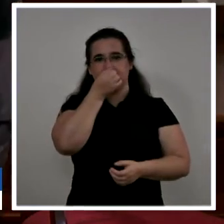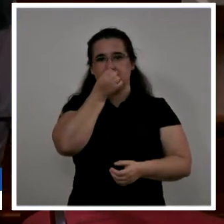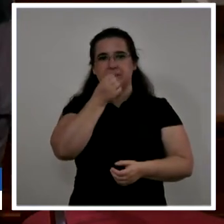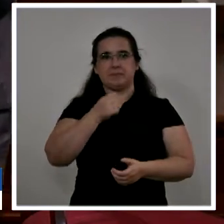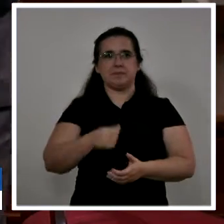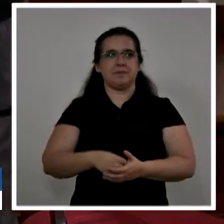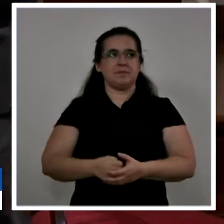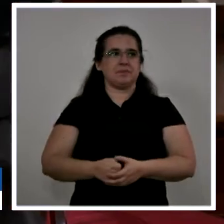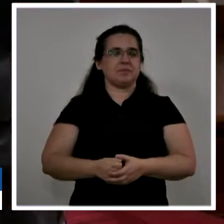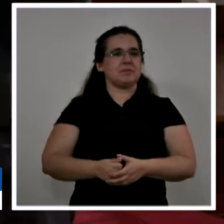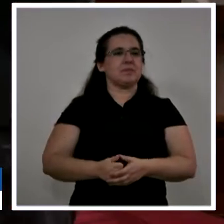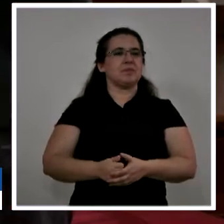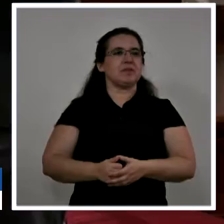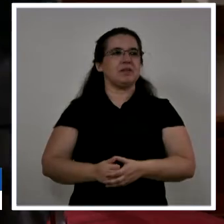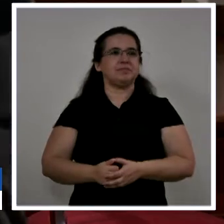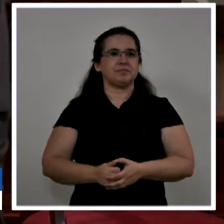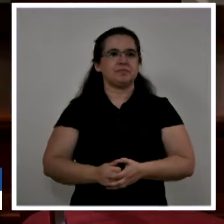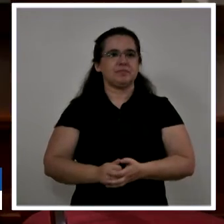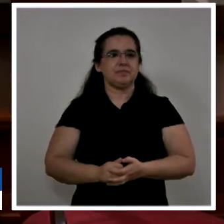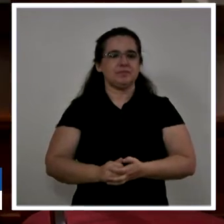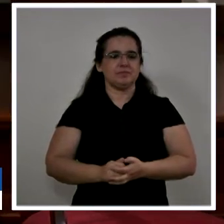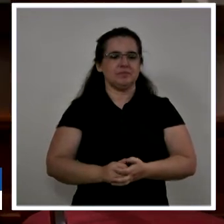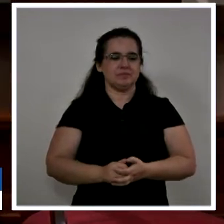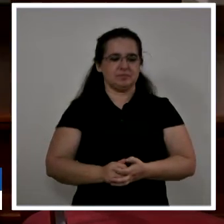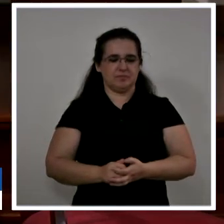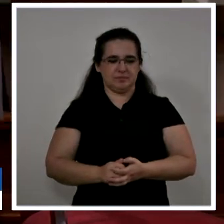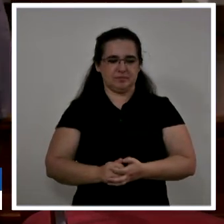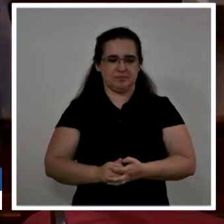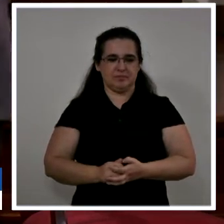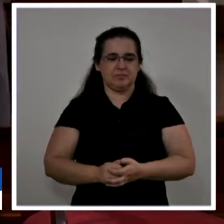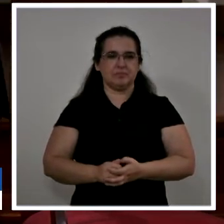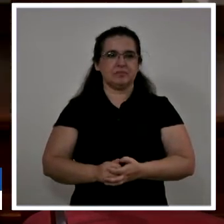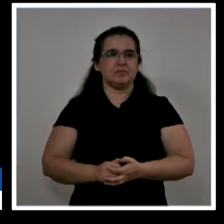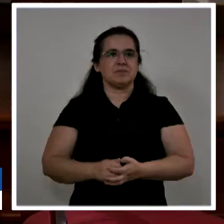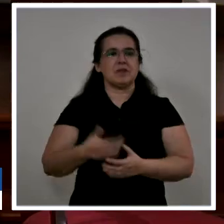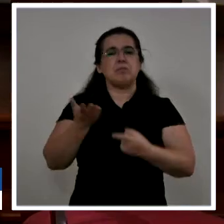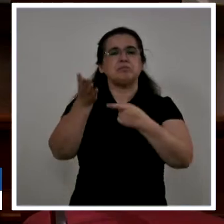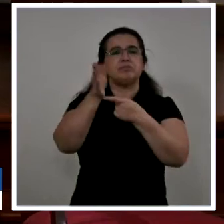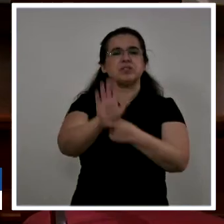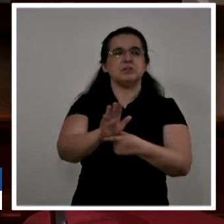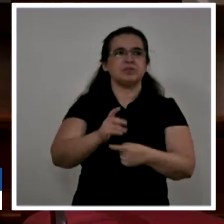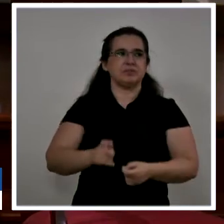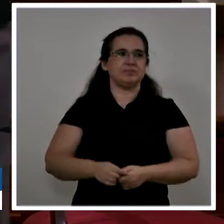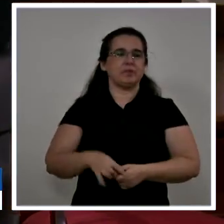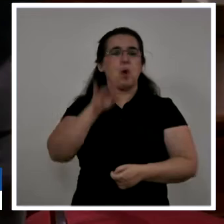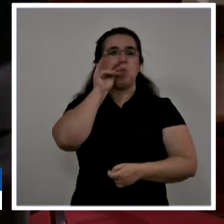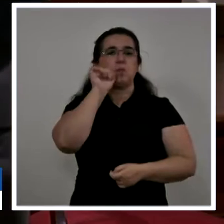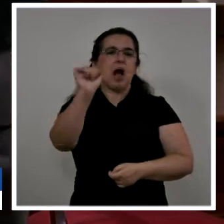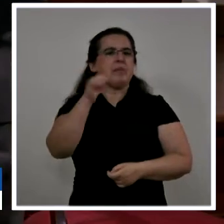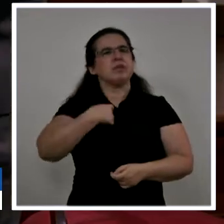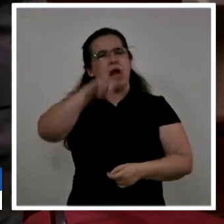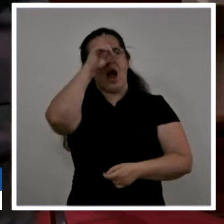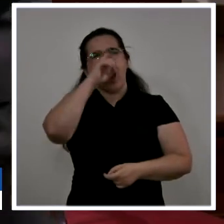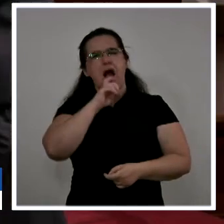dad does this funny little thing when he's sitting doing nothing, just plays with his fingers. And I says, Dad, why do you do that? It looks like an odd habit. O meu pai tem este hábito